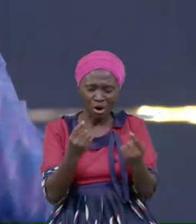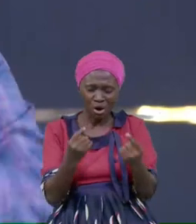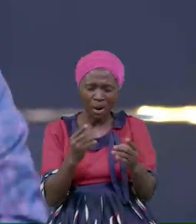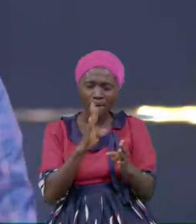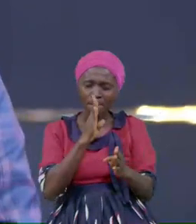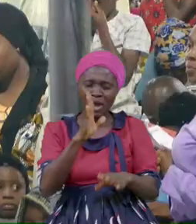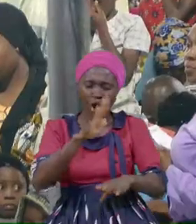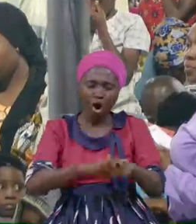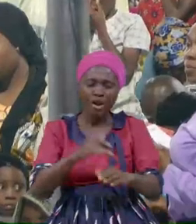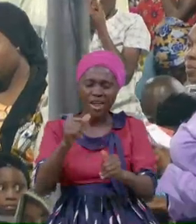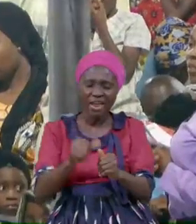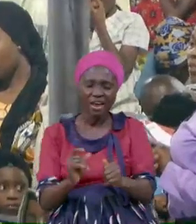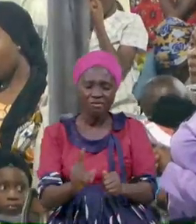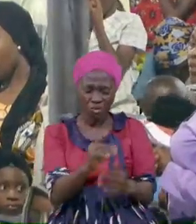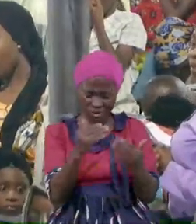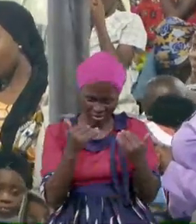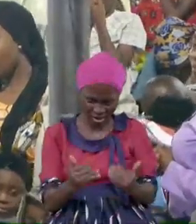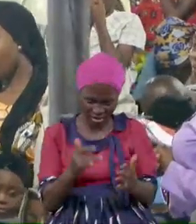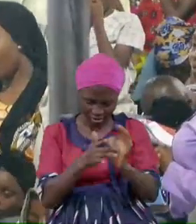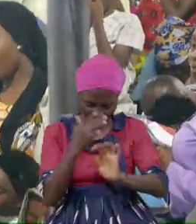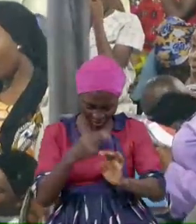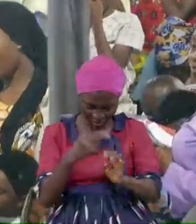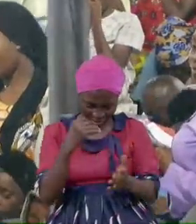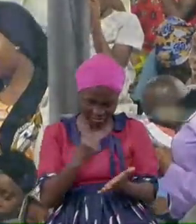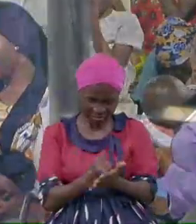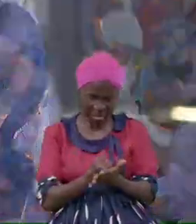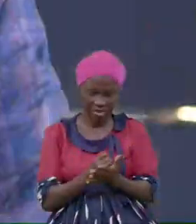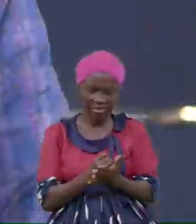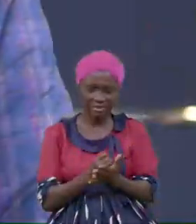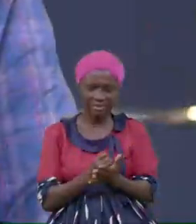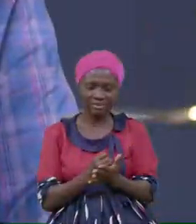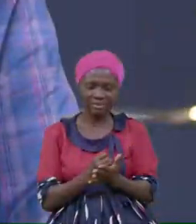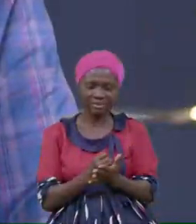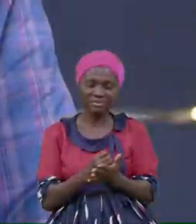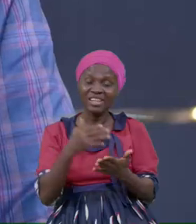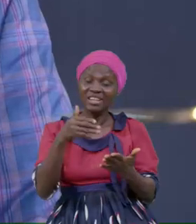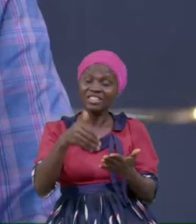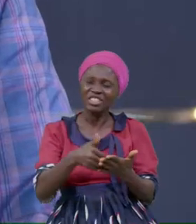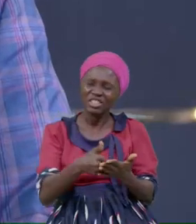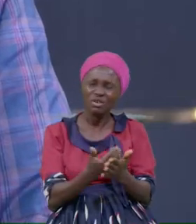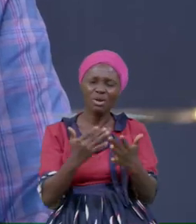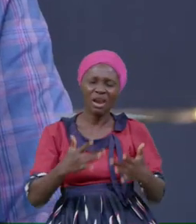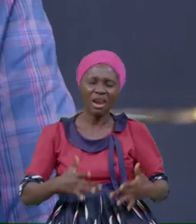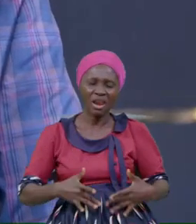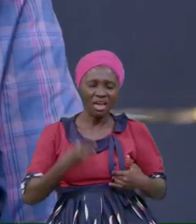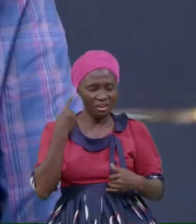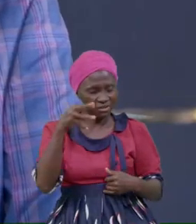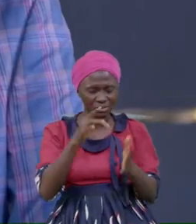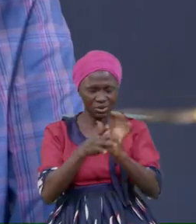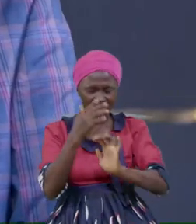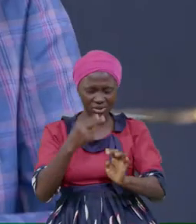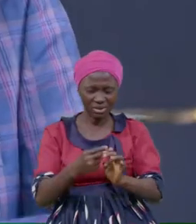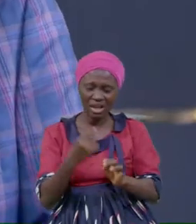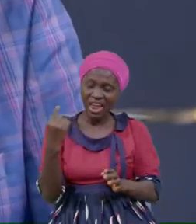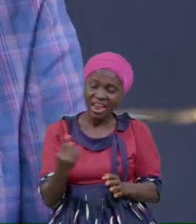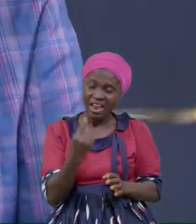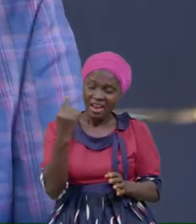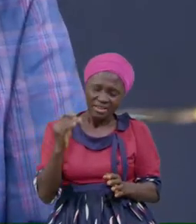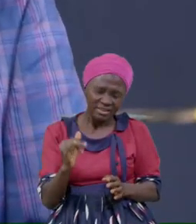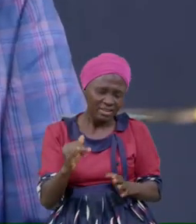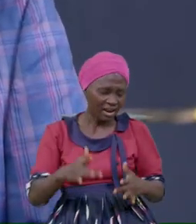in Jesus' name. Yes. New life, eternal life,